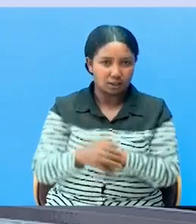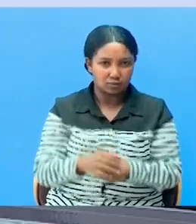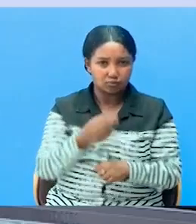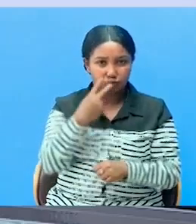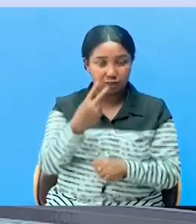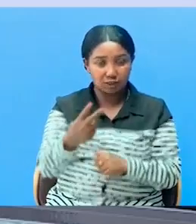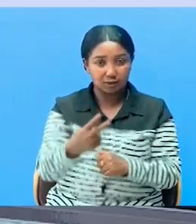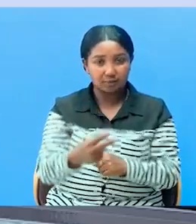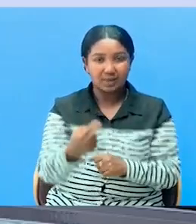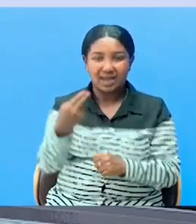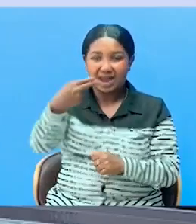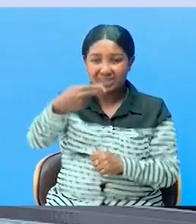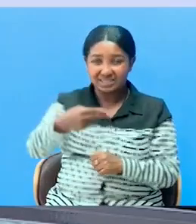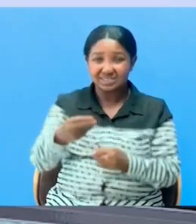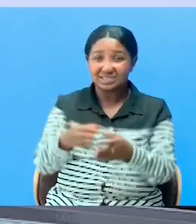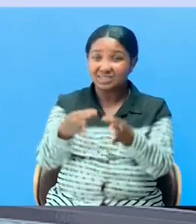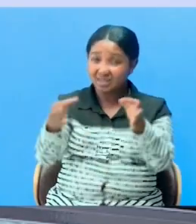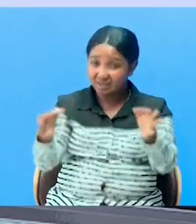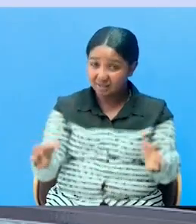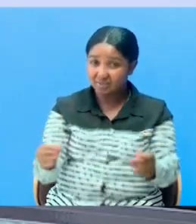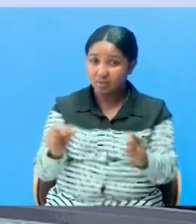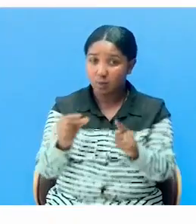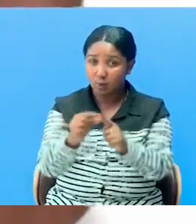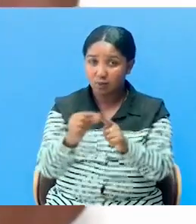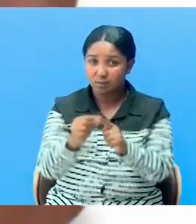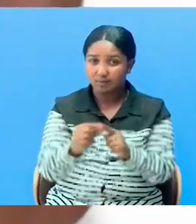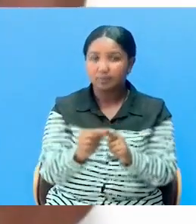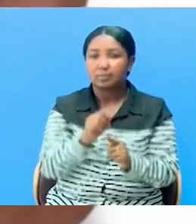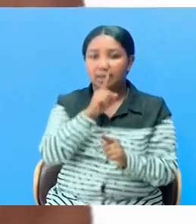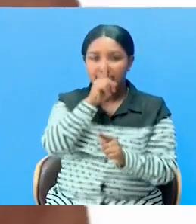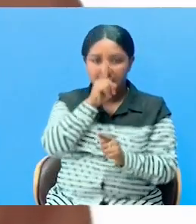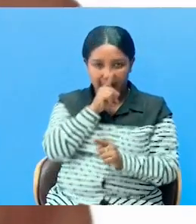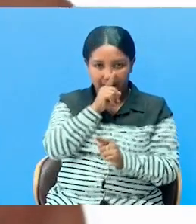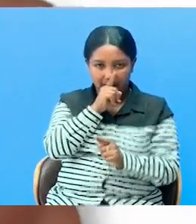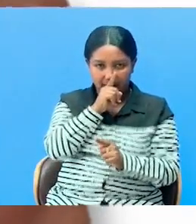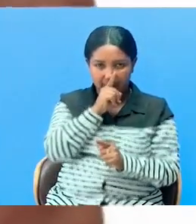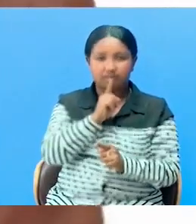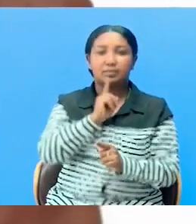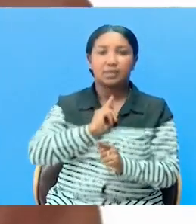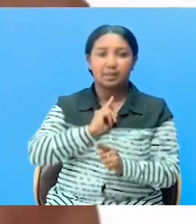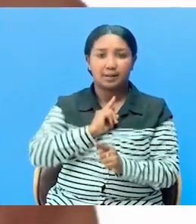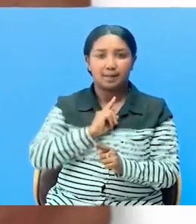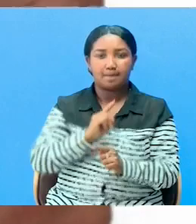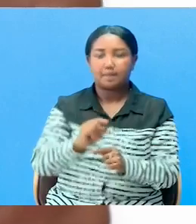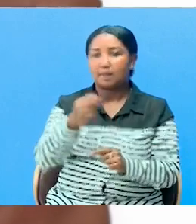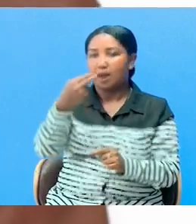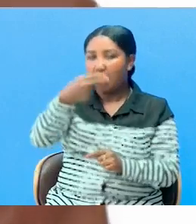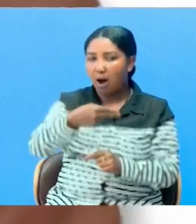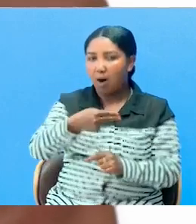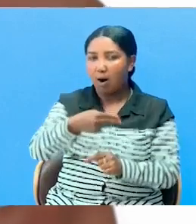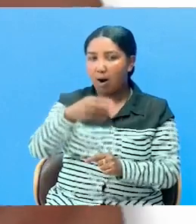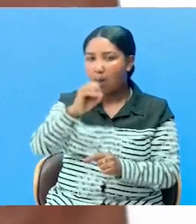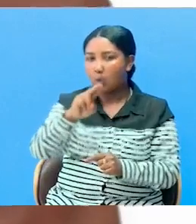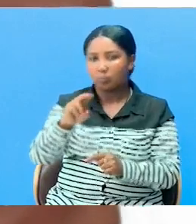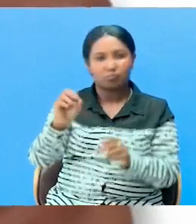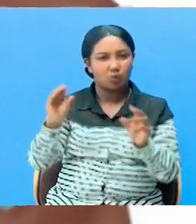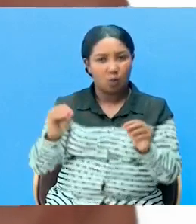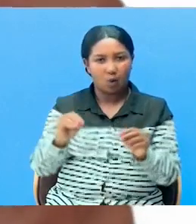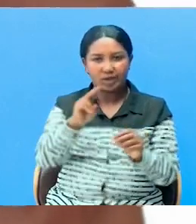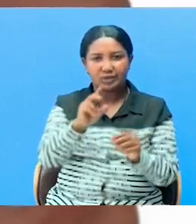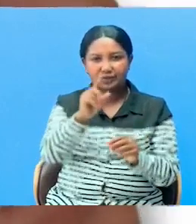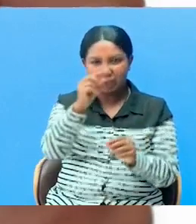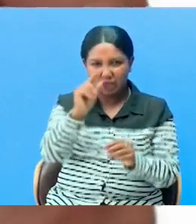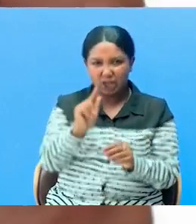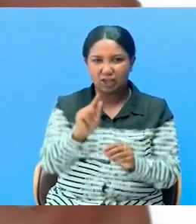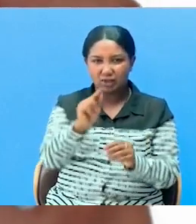Look, H in this sentence, a word, it is silent. We cannot read as hour, but we